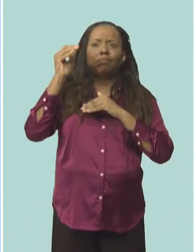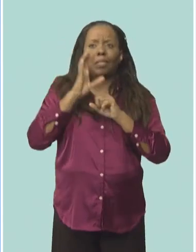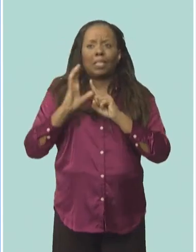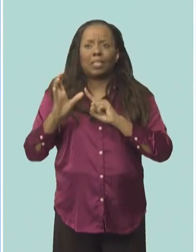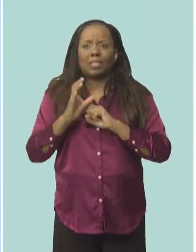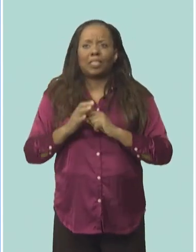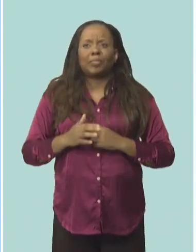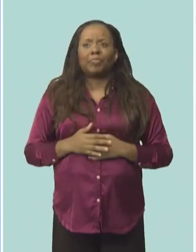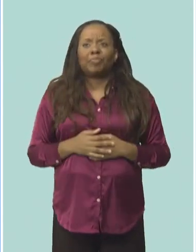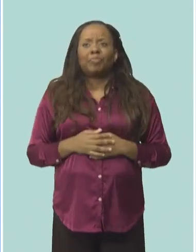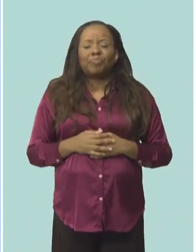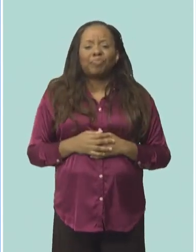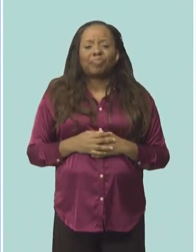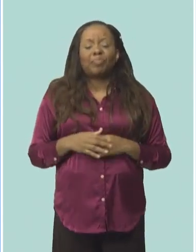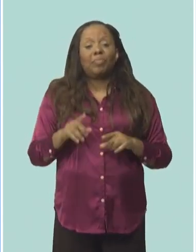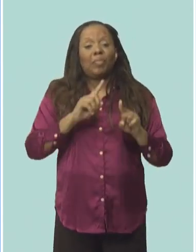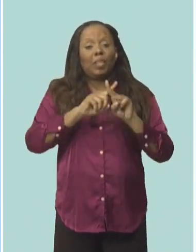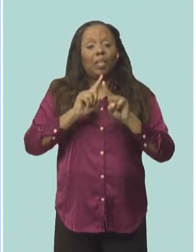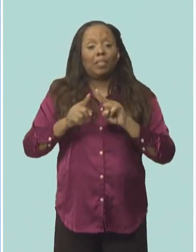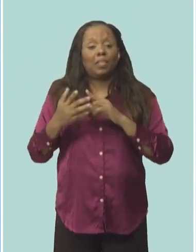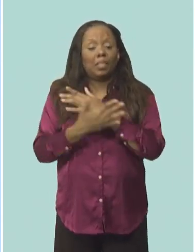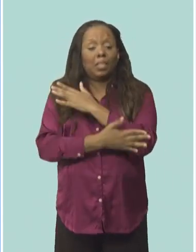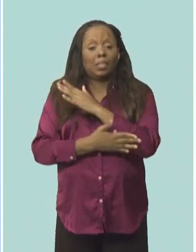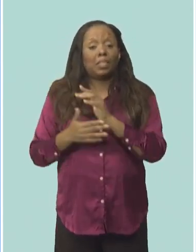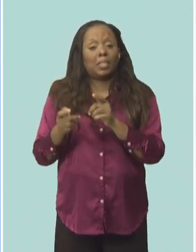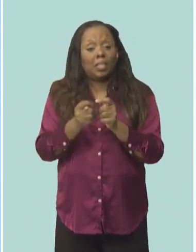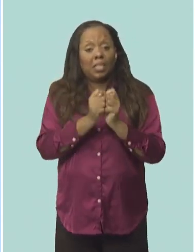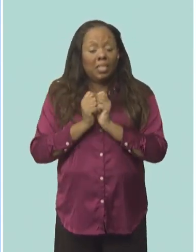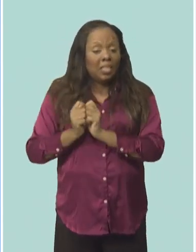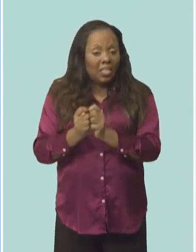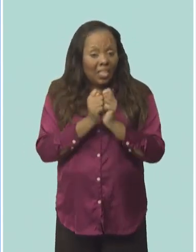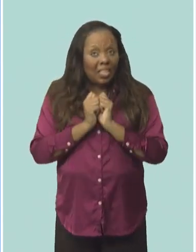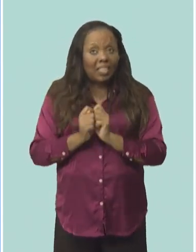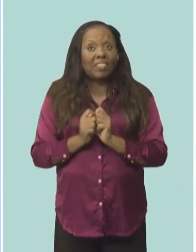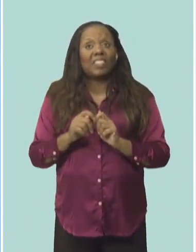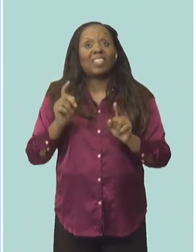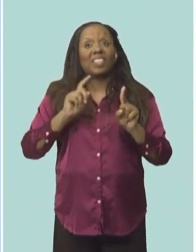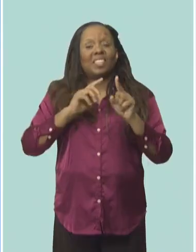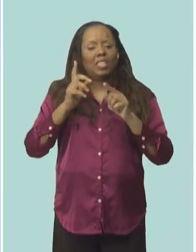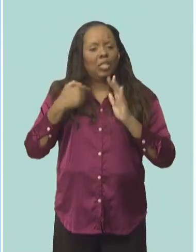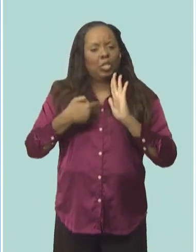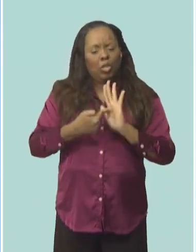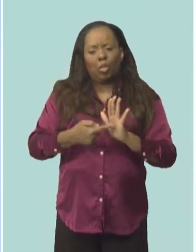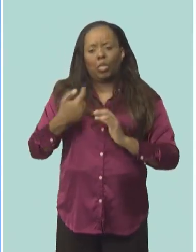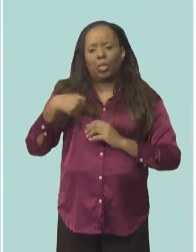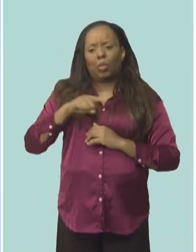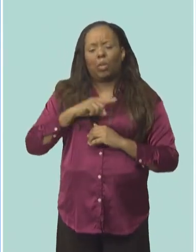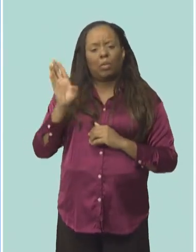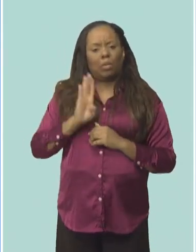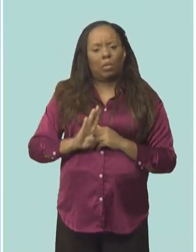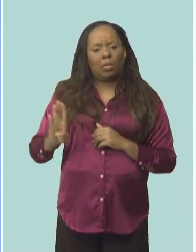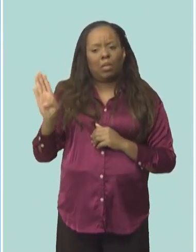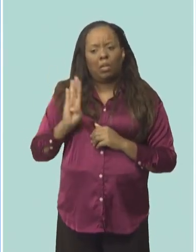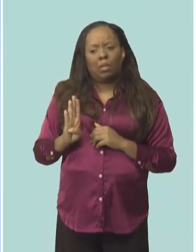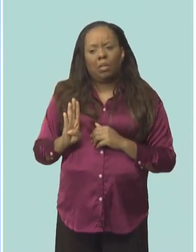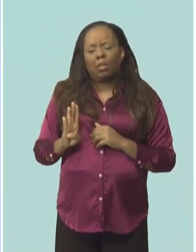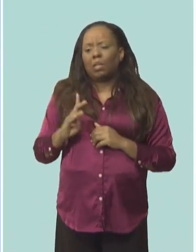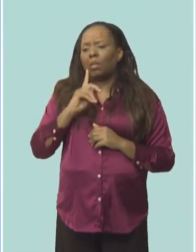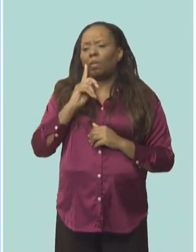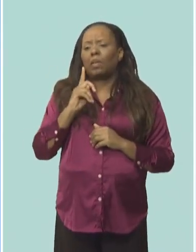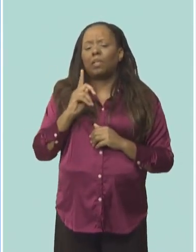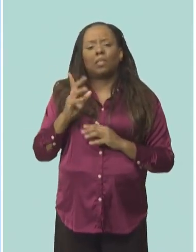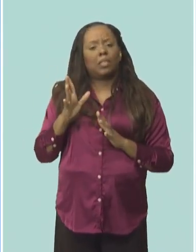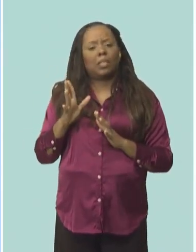bringing all of the different countries together, it shows that we as a country can reunite around our Caribbean family. So this